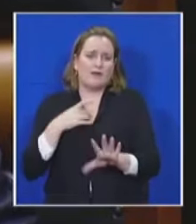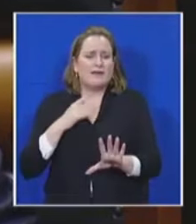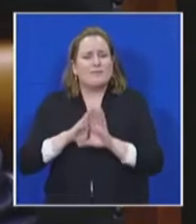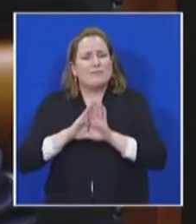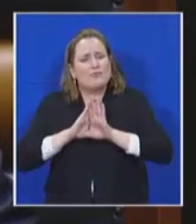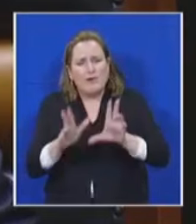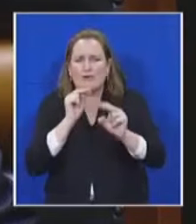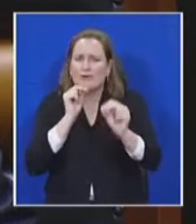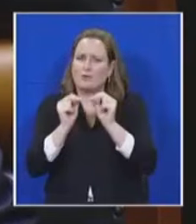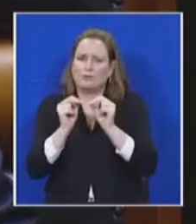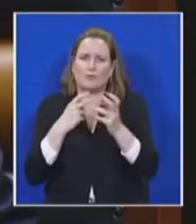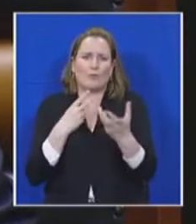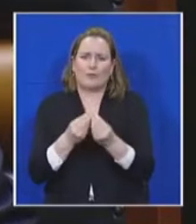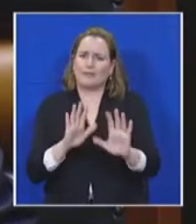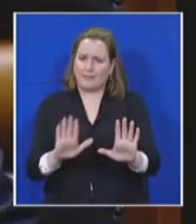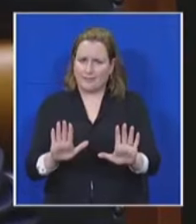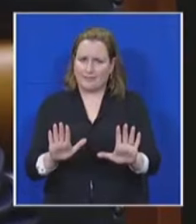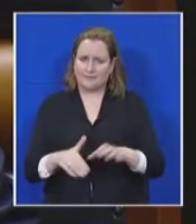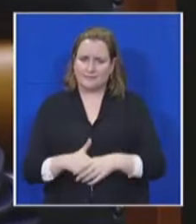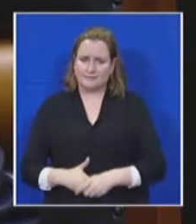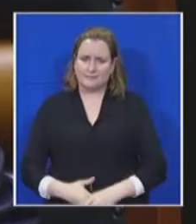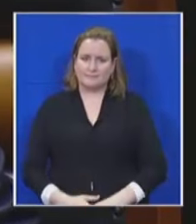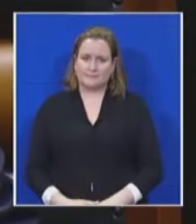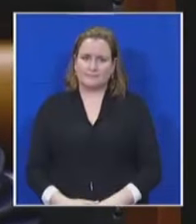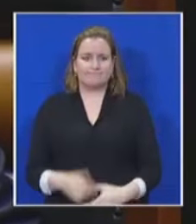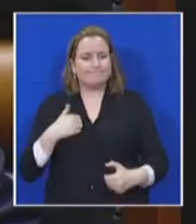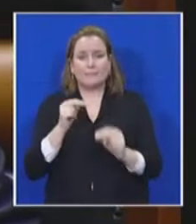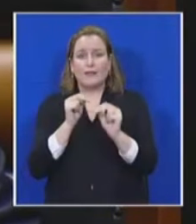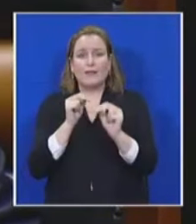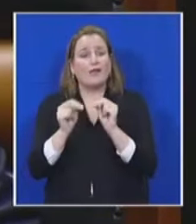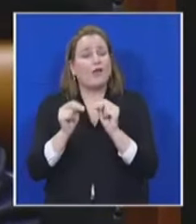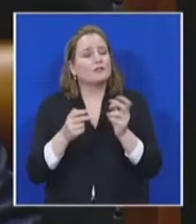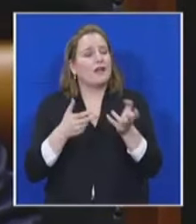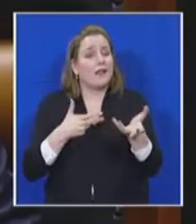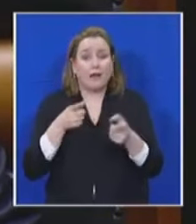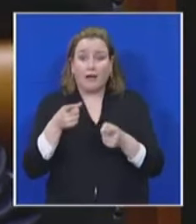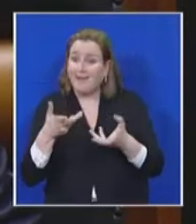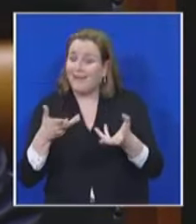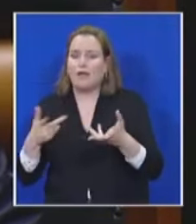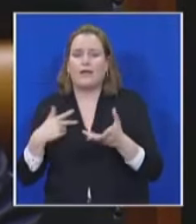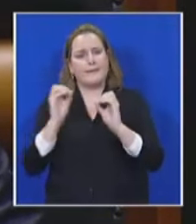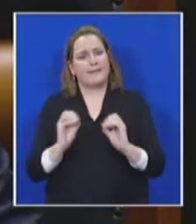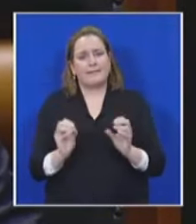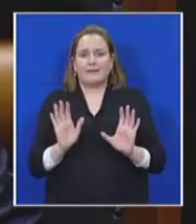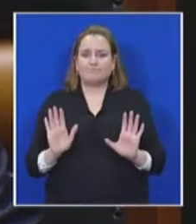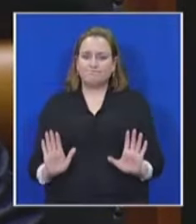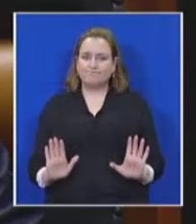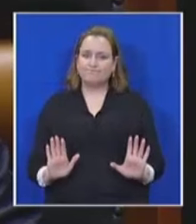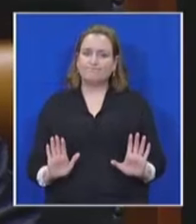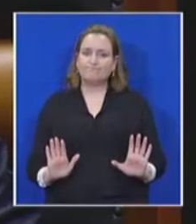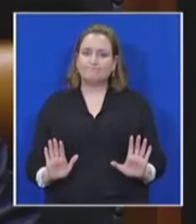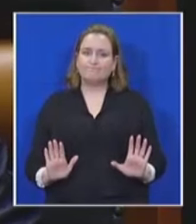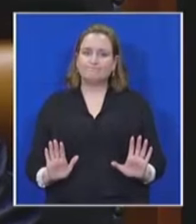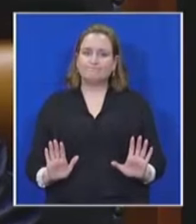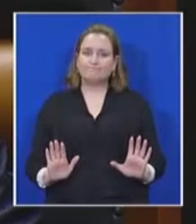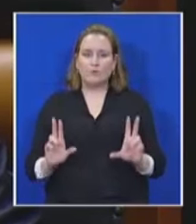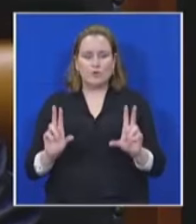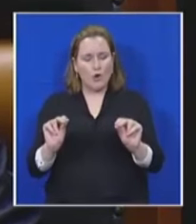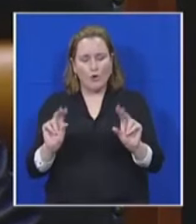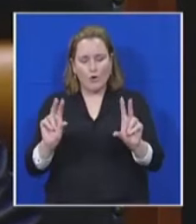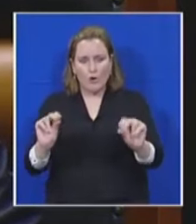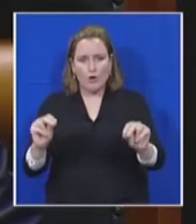honorable members. Please, I'm not negotiating. It's not up. There is no more. No. The